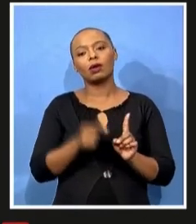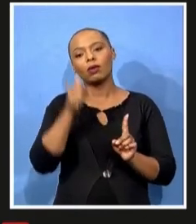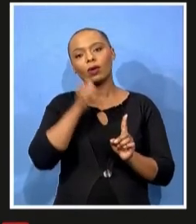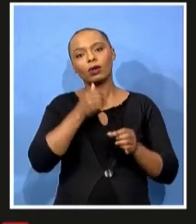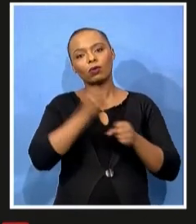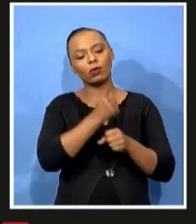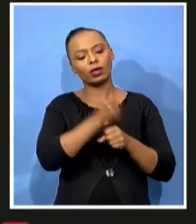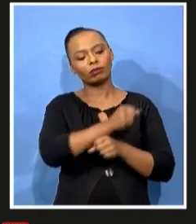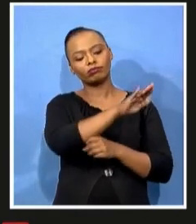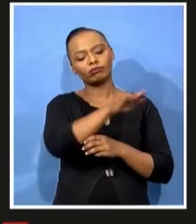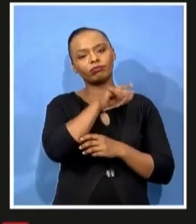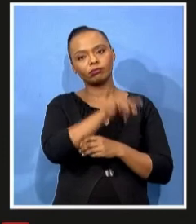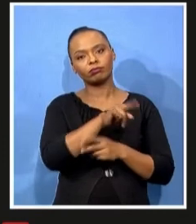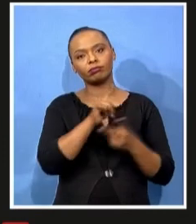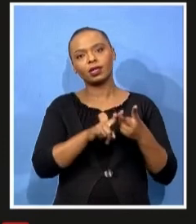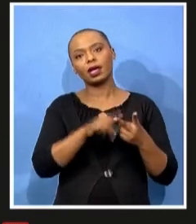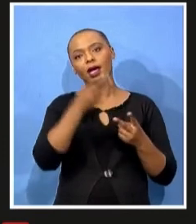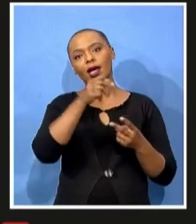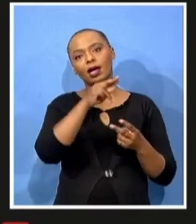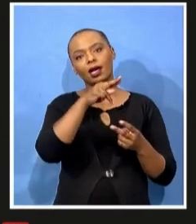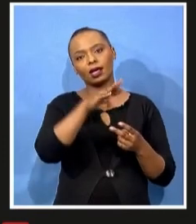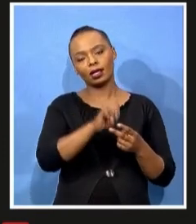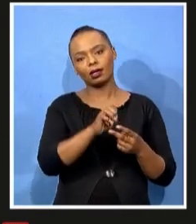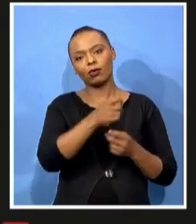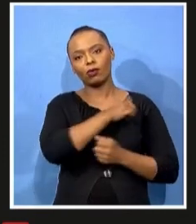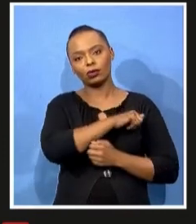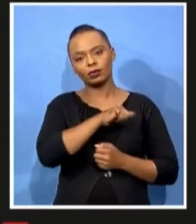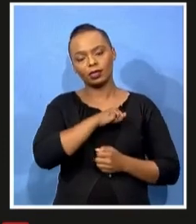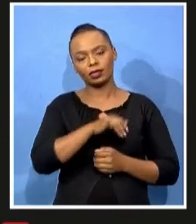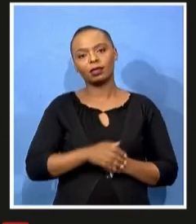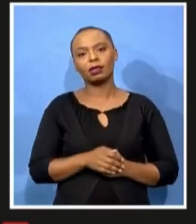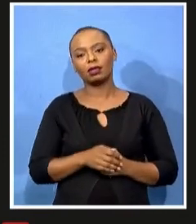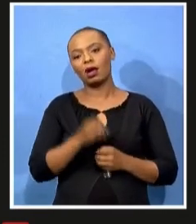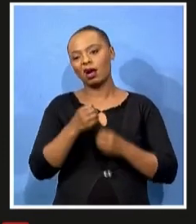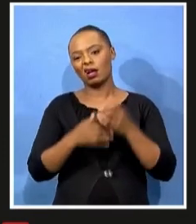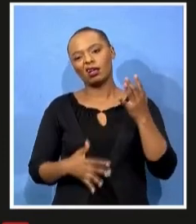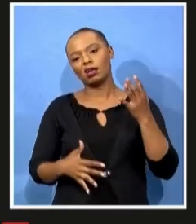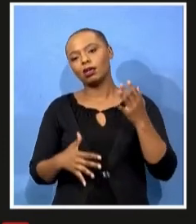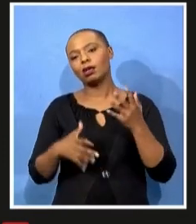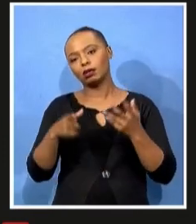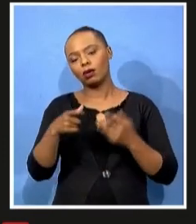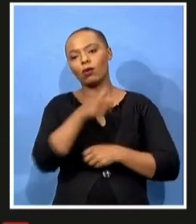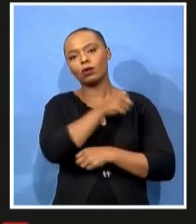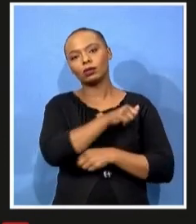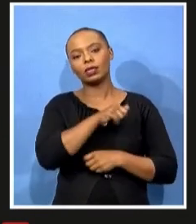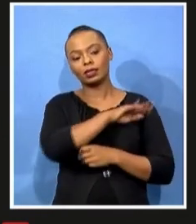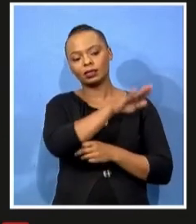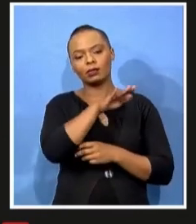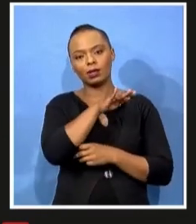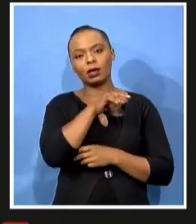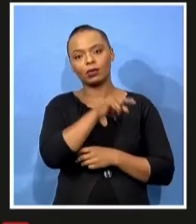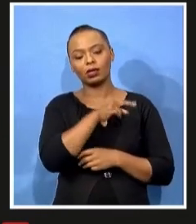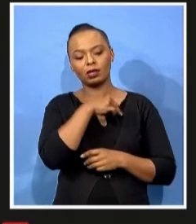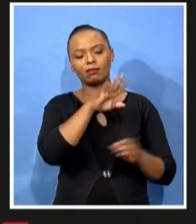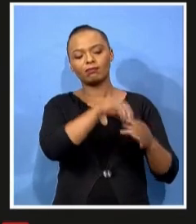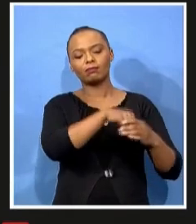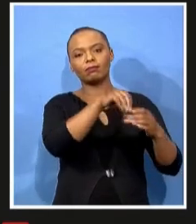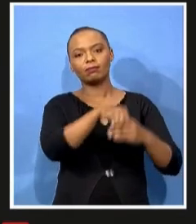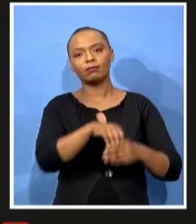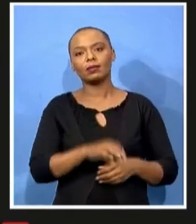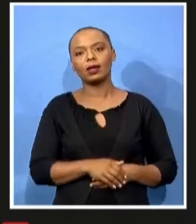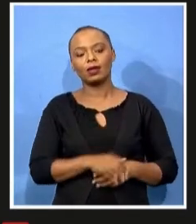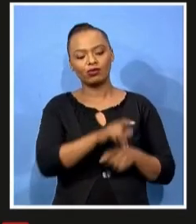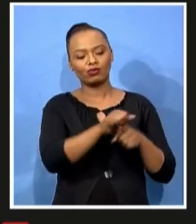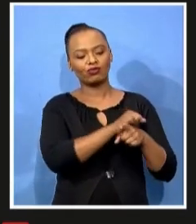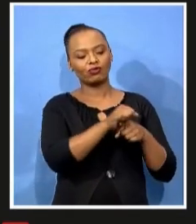Hospital, and some other hospitals in Zimbabwe. Having been trained as a doctor from Cuba,